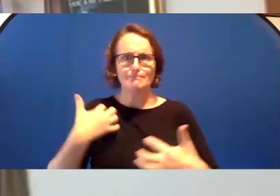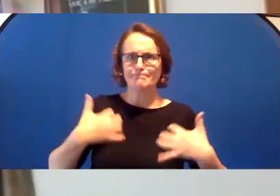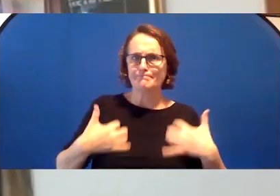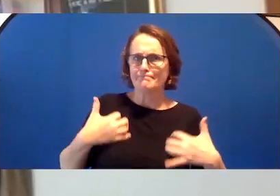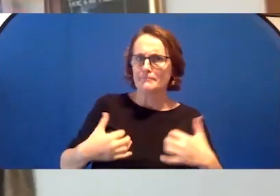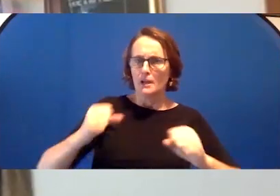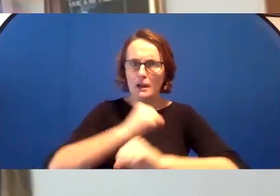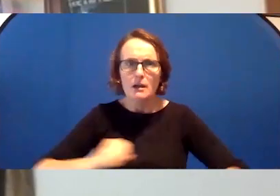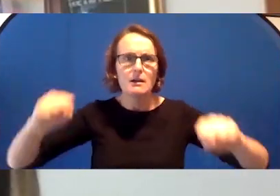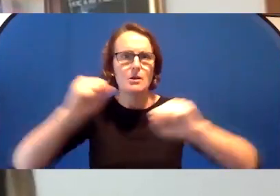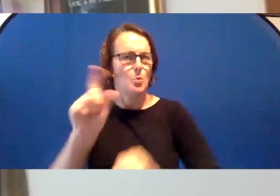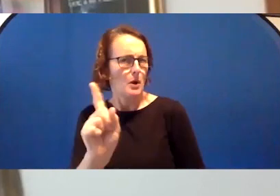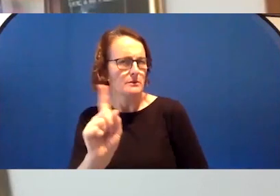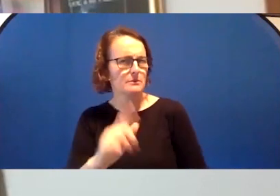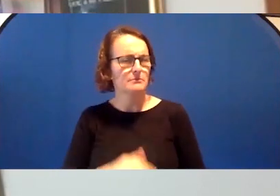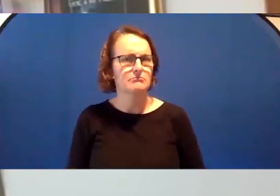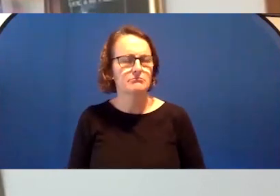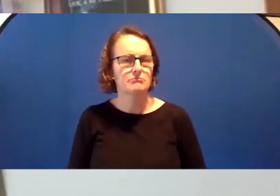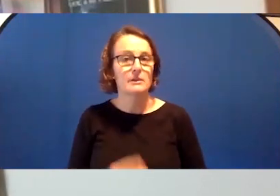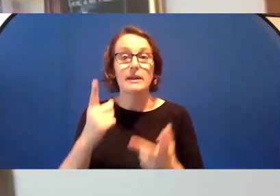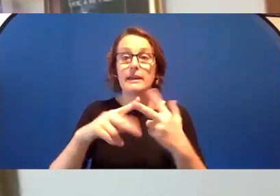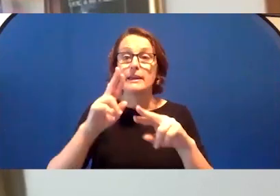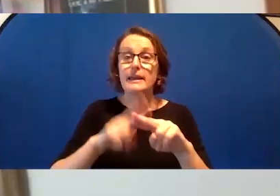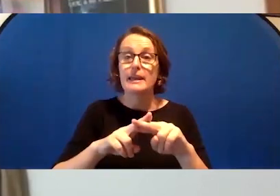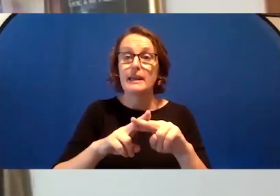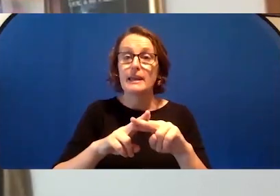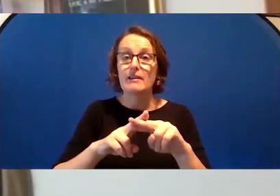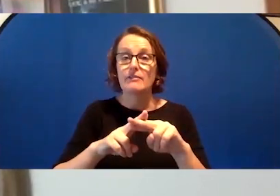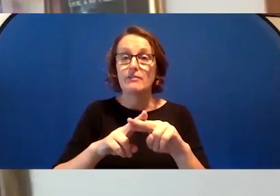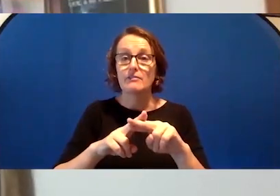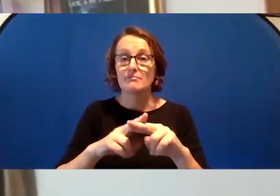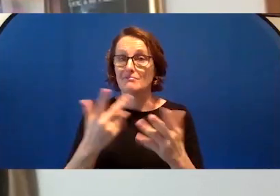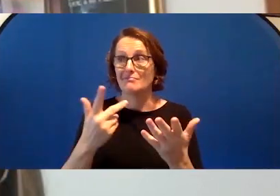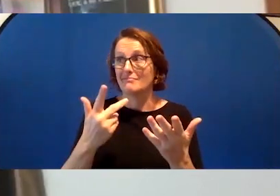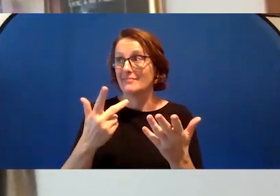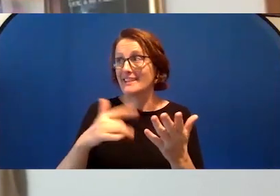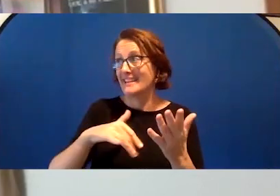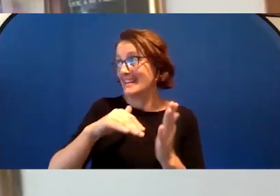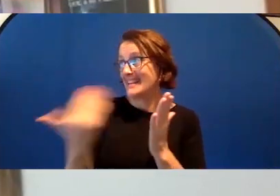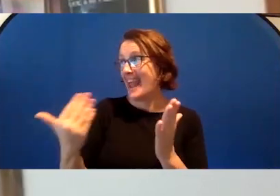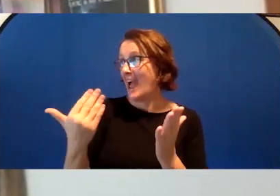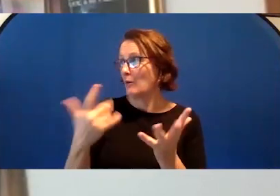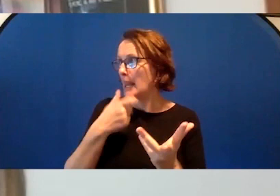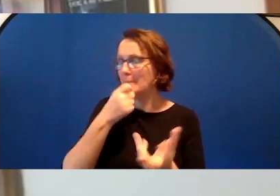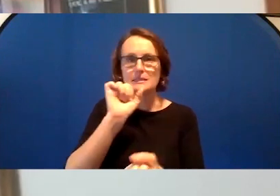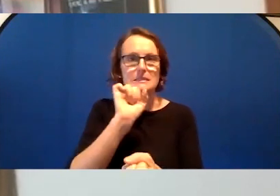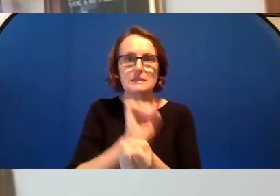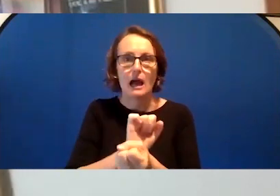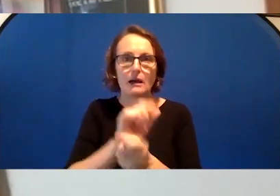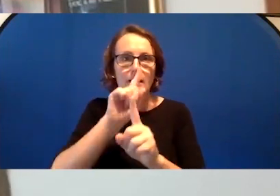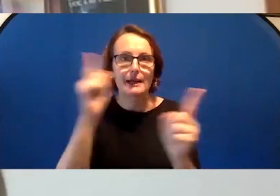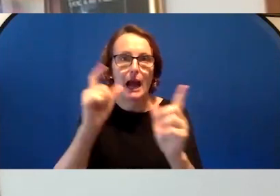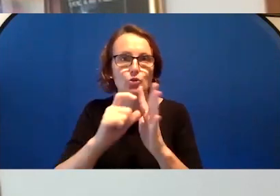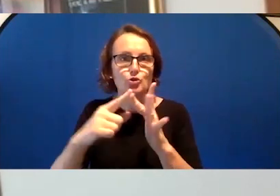it most? If it's something that you might not be able to do easily in this current situation, is